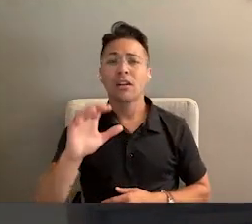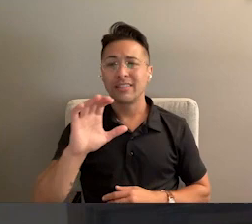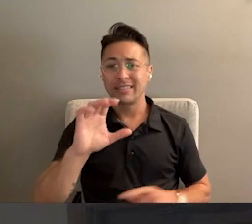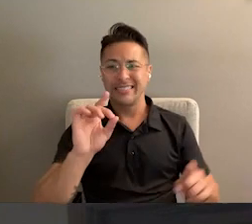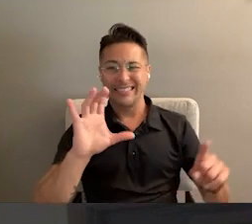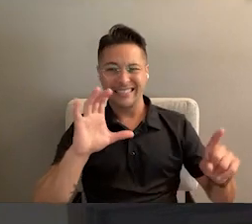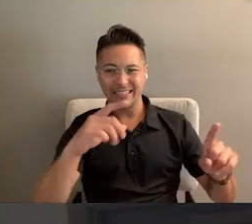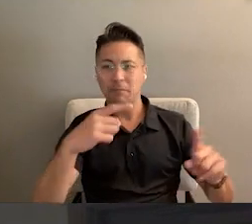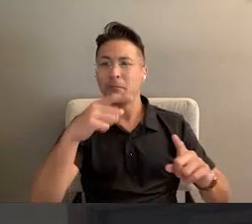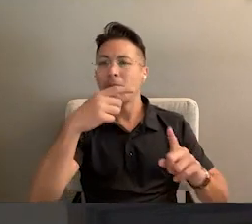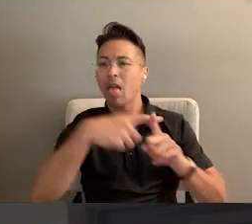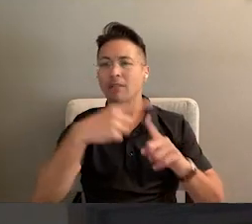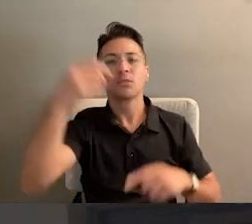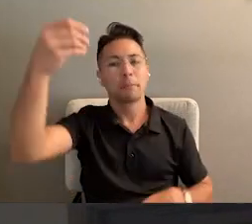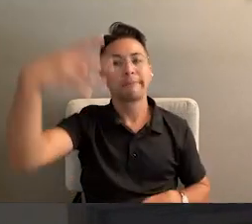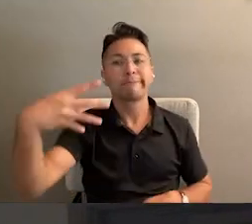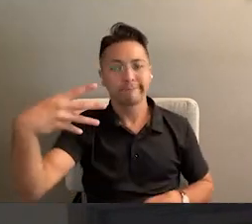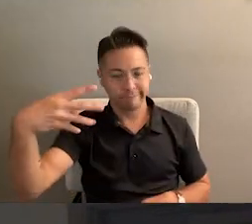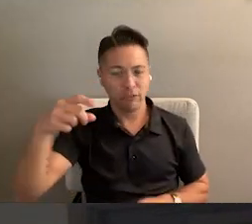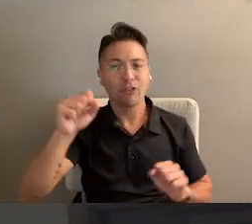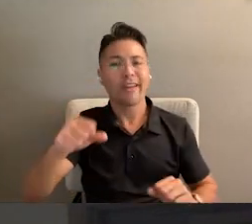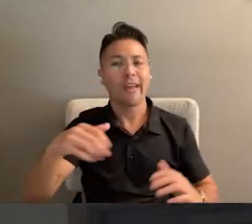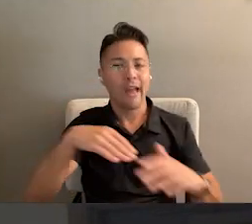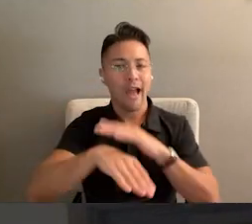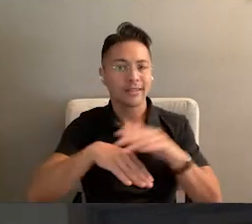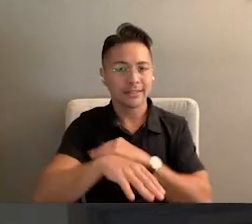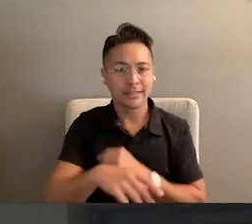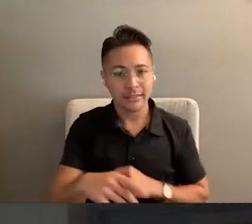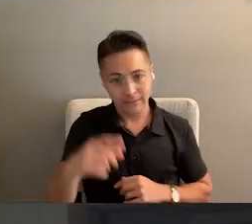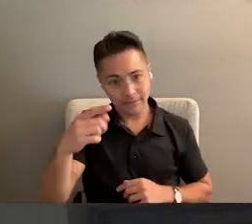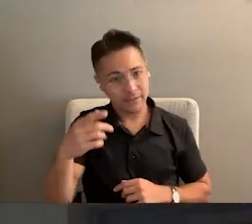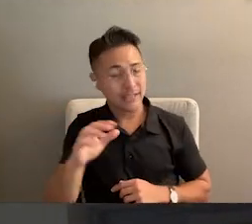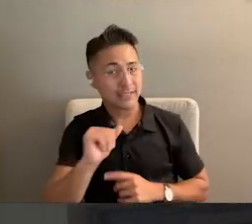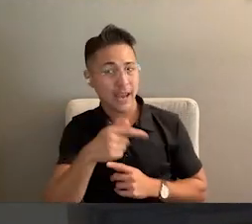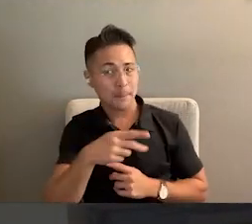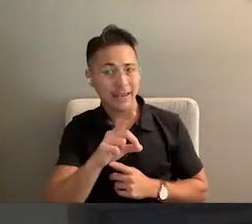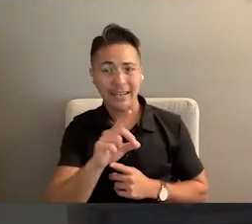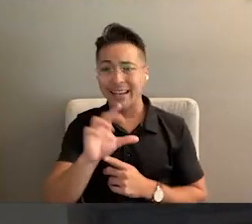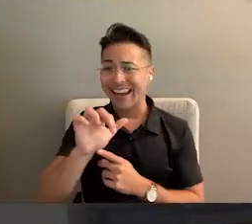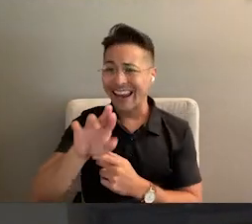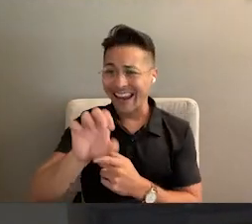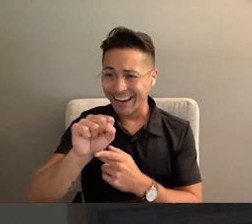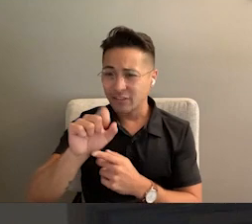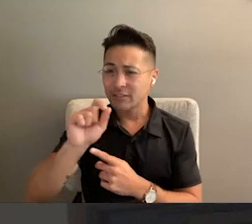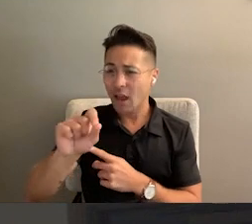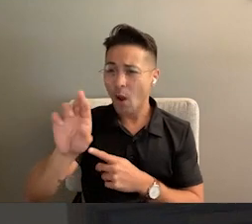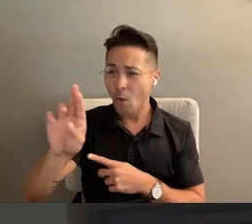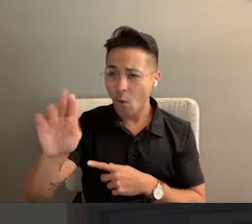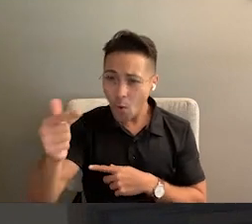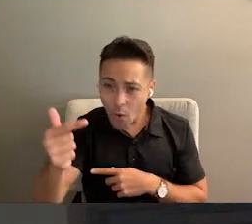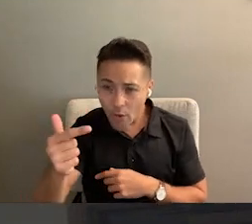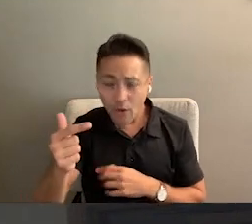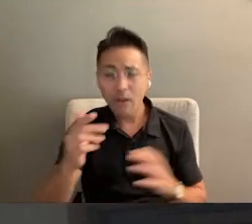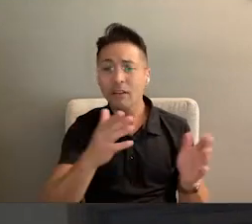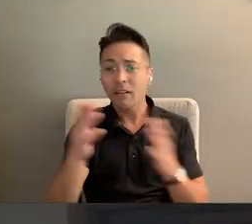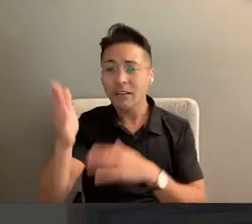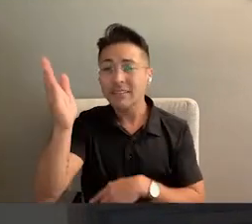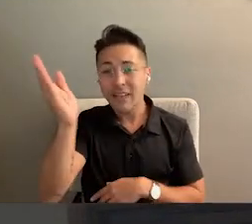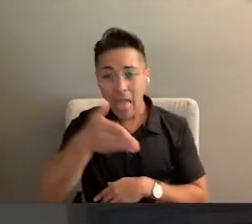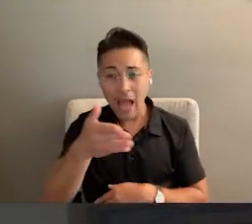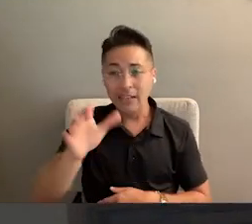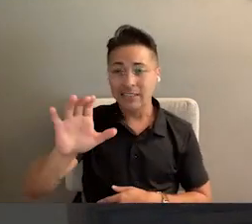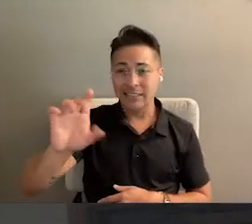you click on waiver at the top, Consumer Directed Care Plus will be in your drop down. And you can access it. yep. So for those of you who didn't hear that,